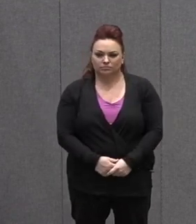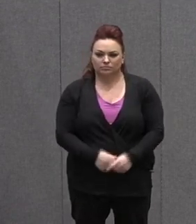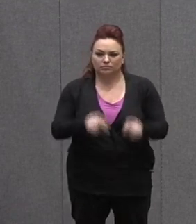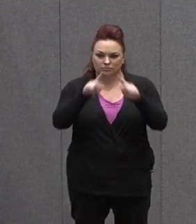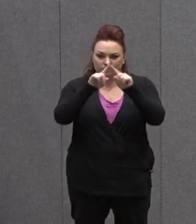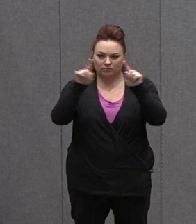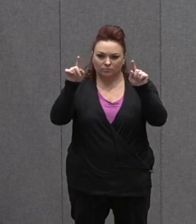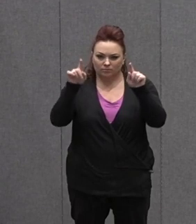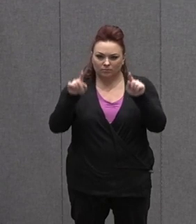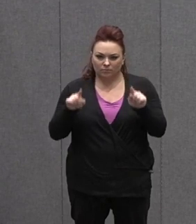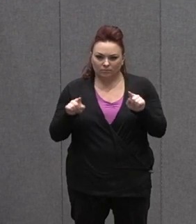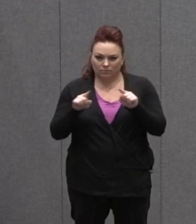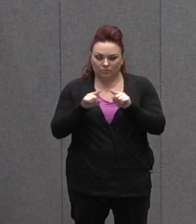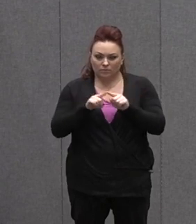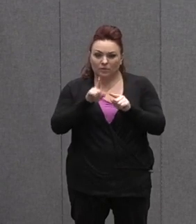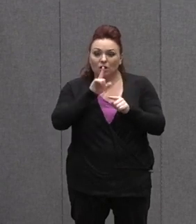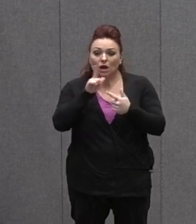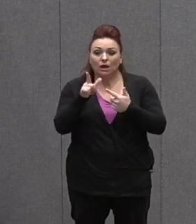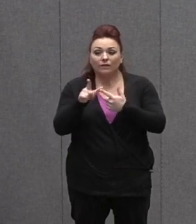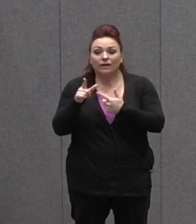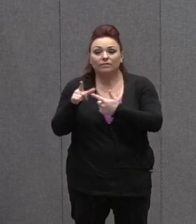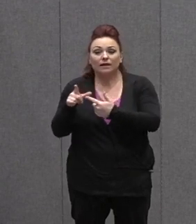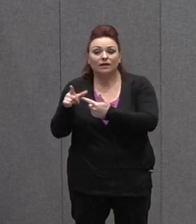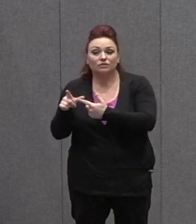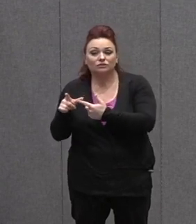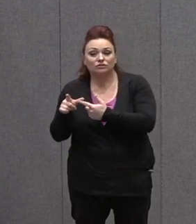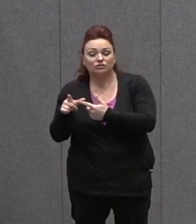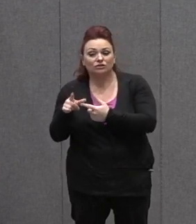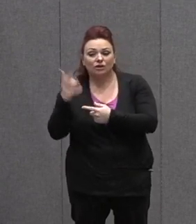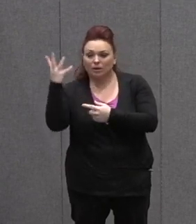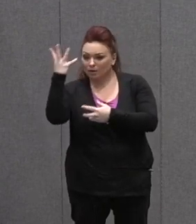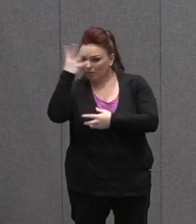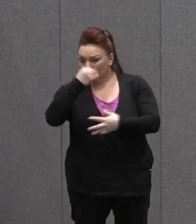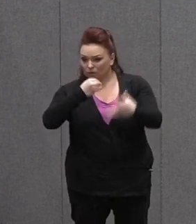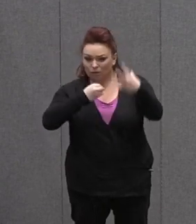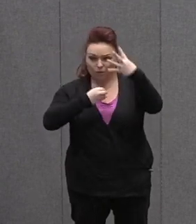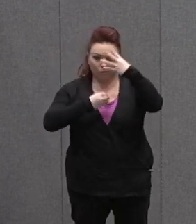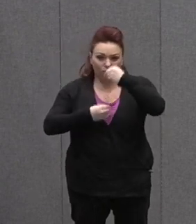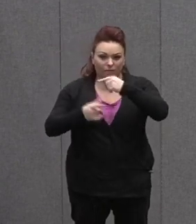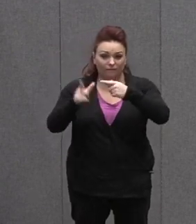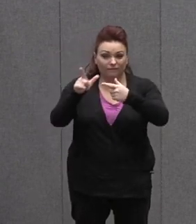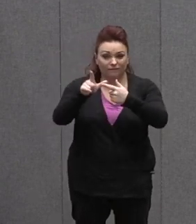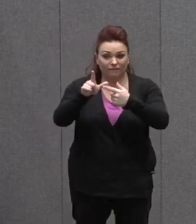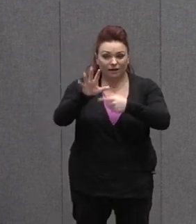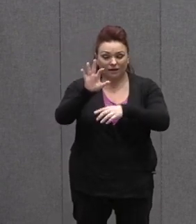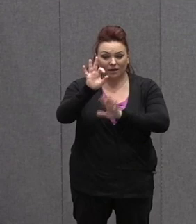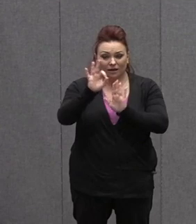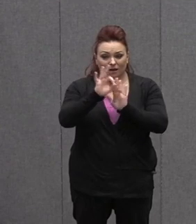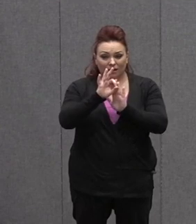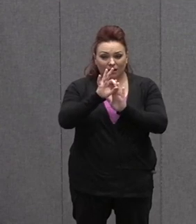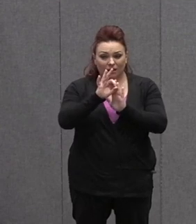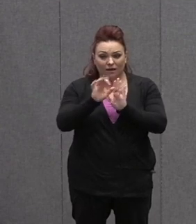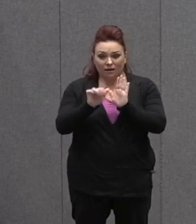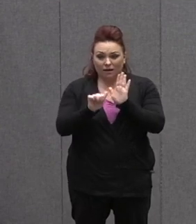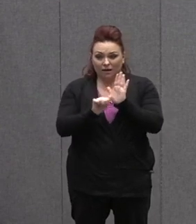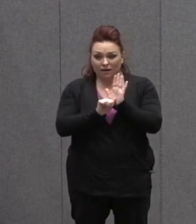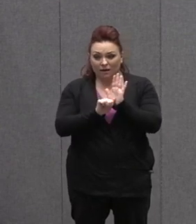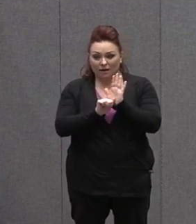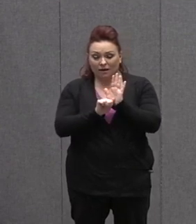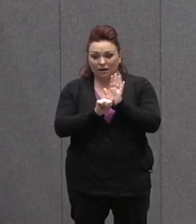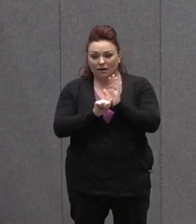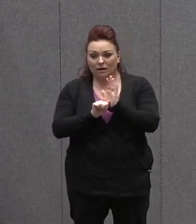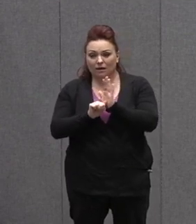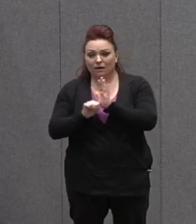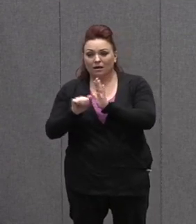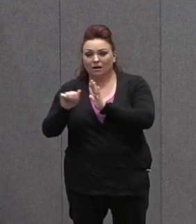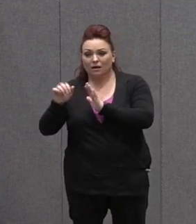Square are the letters. Look at these beautiful letters. I see the letter F and the letter A and the